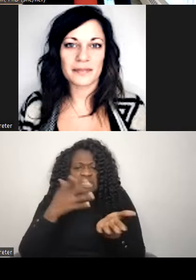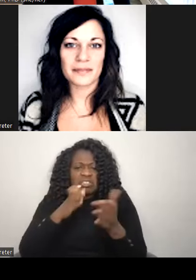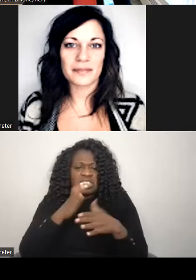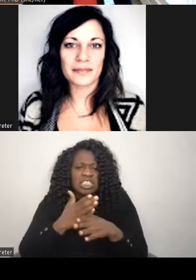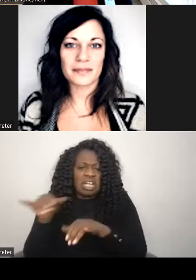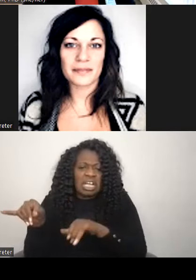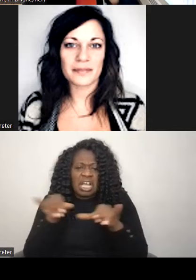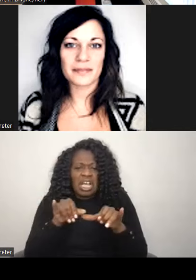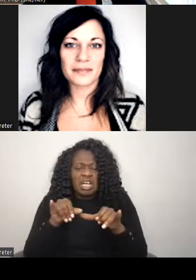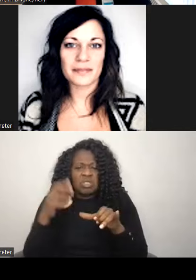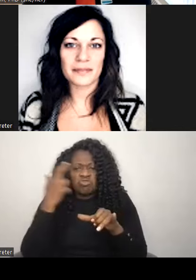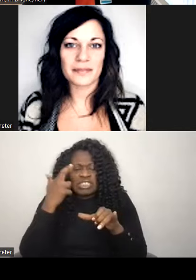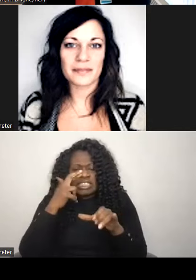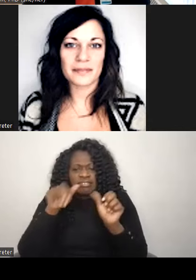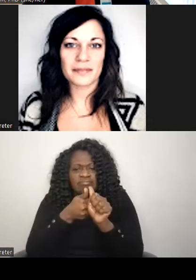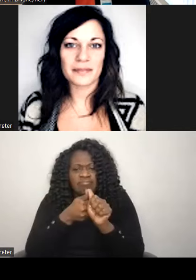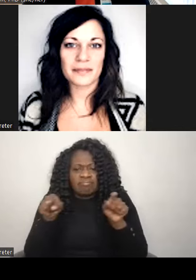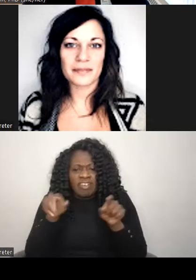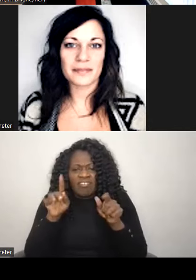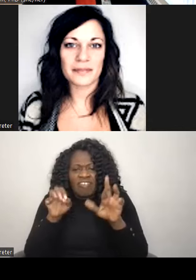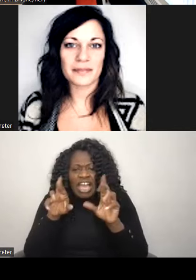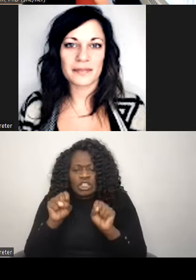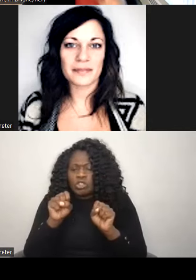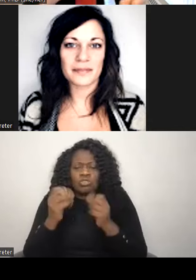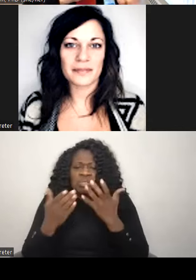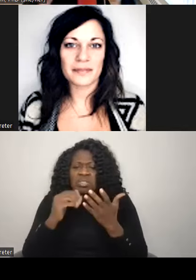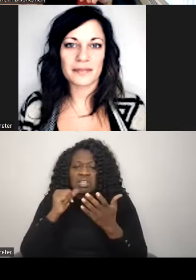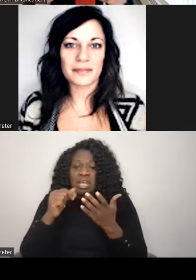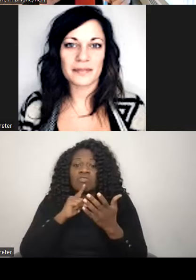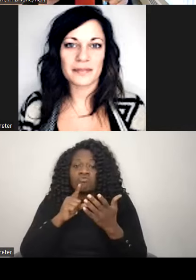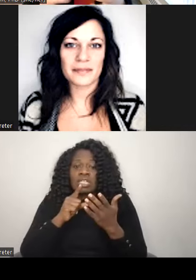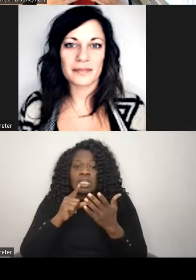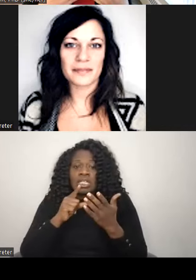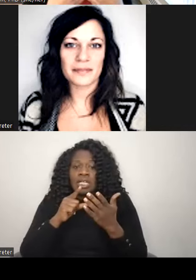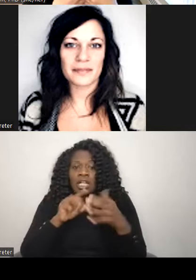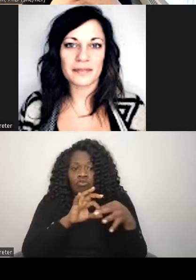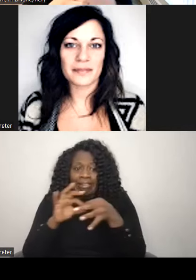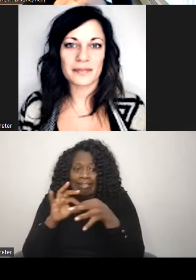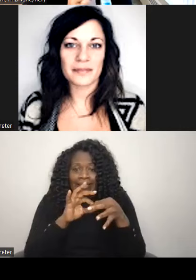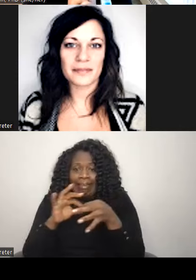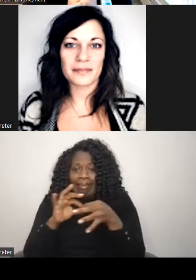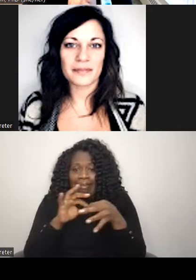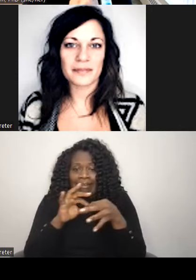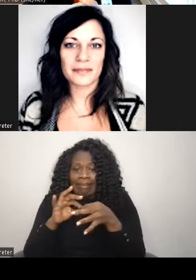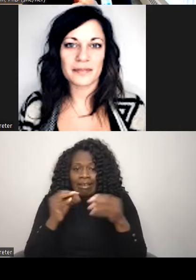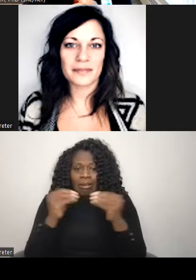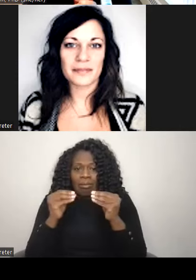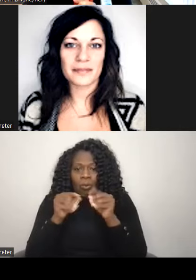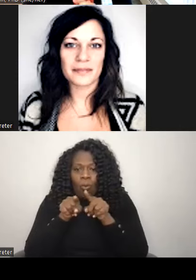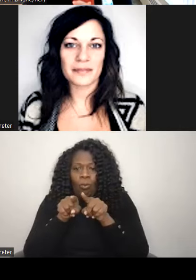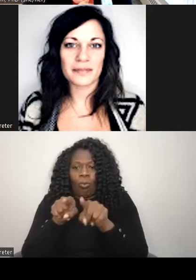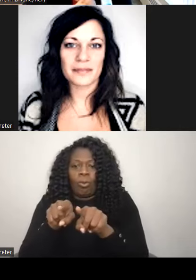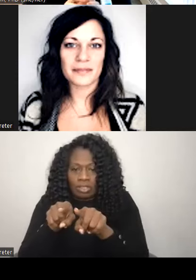common contributing factors. And so, in other words, they're not necessarily causally related to each other as much as they are more